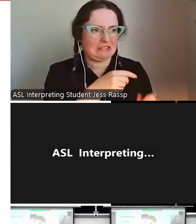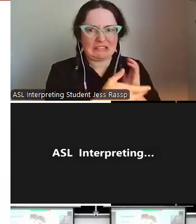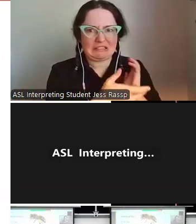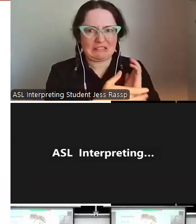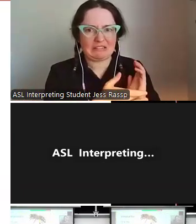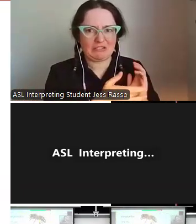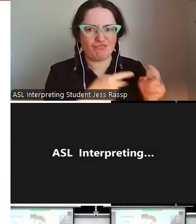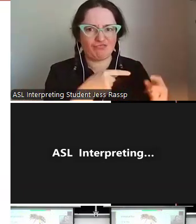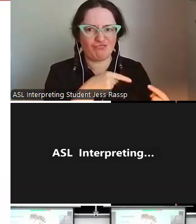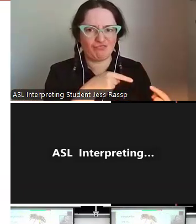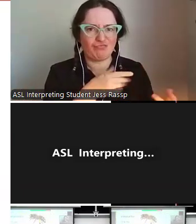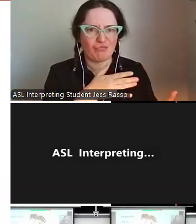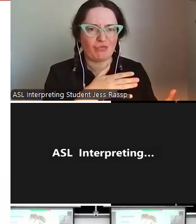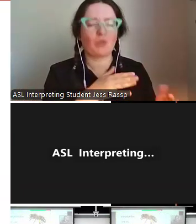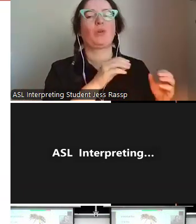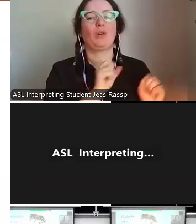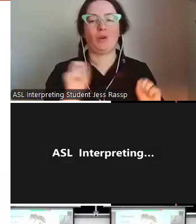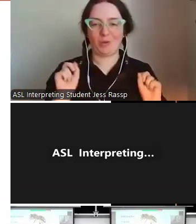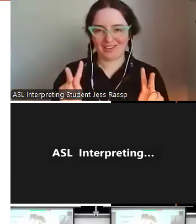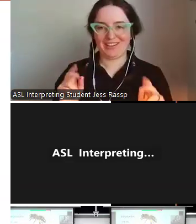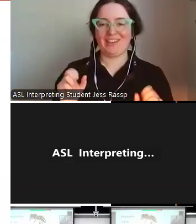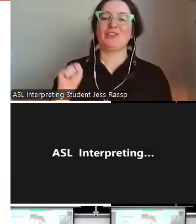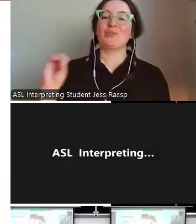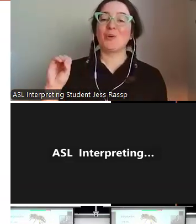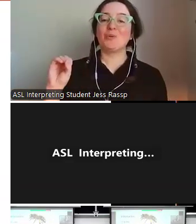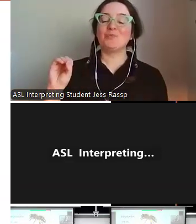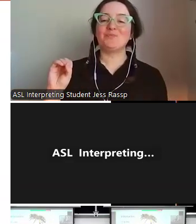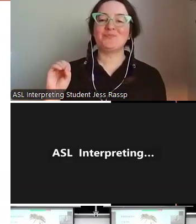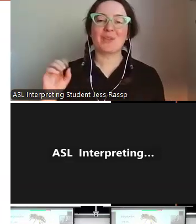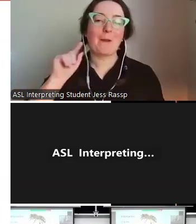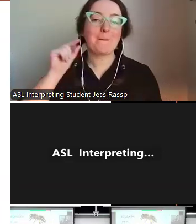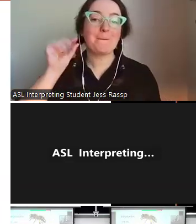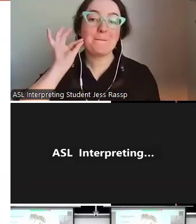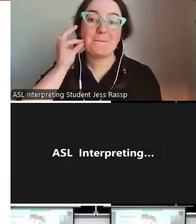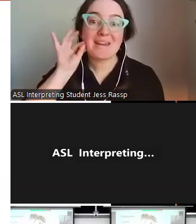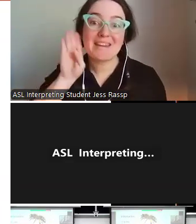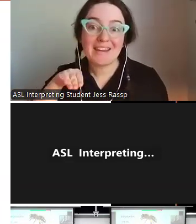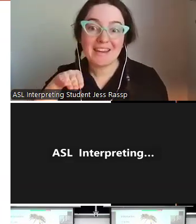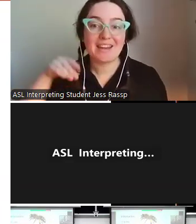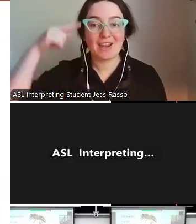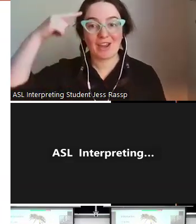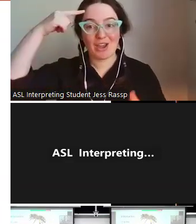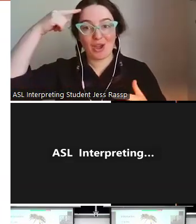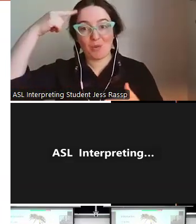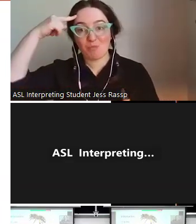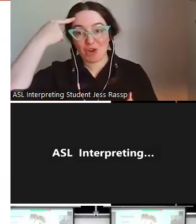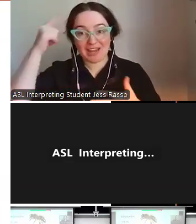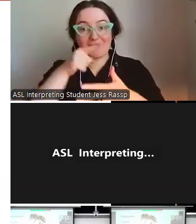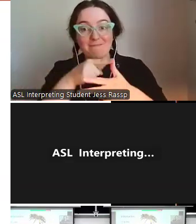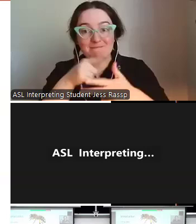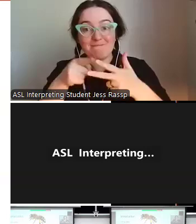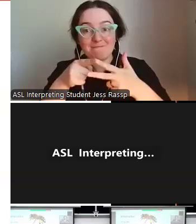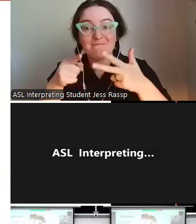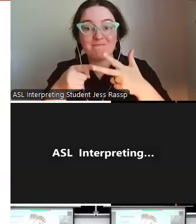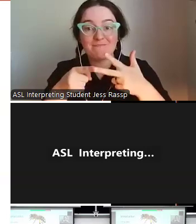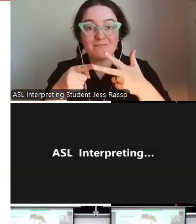Okay, so the bee, the brain, and the biochemistry, right? So these are the three areas we're going to be touching on today. I'm